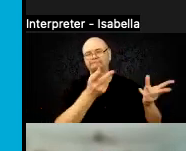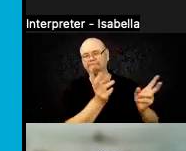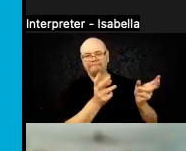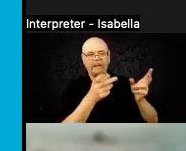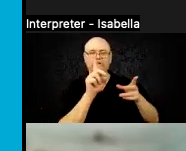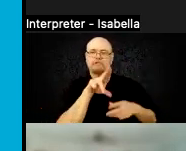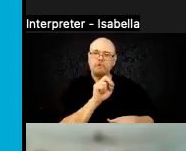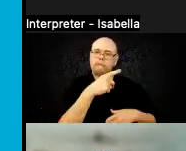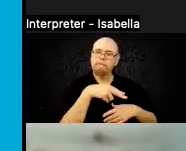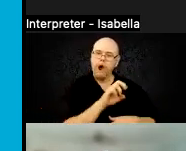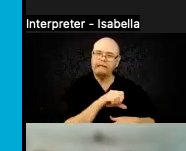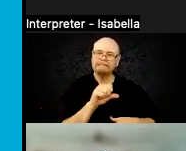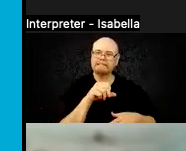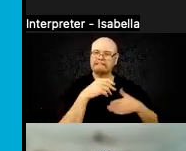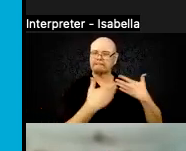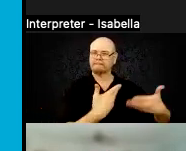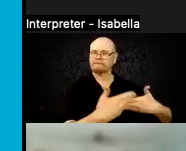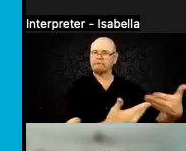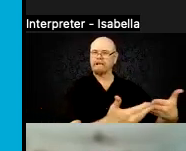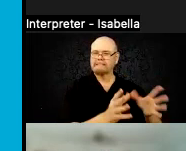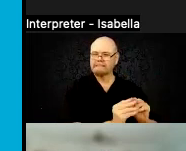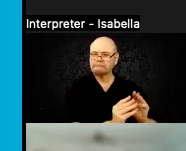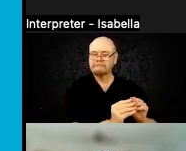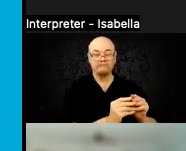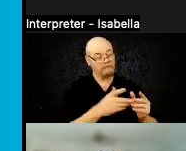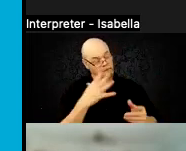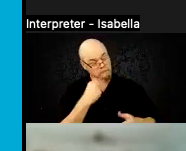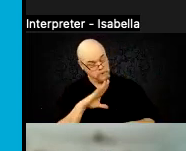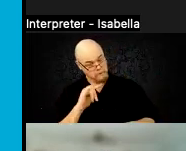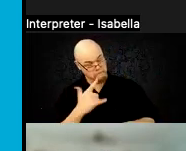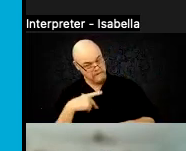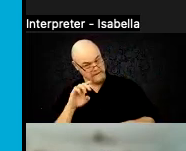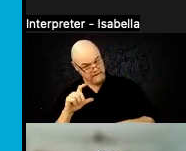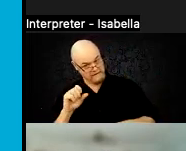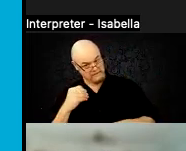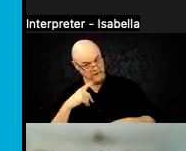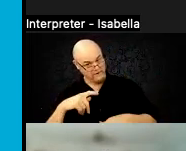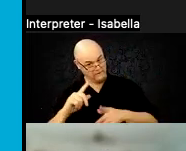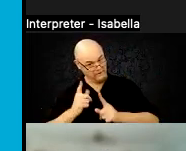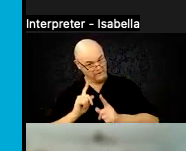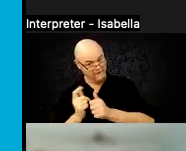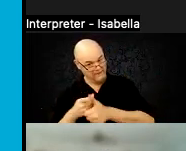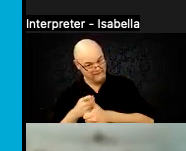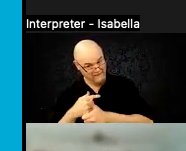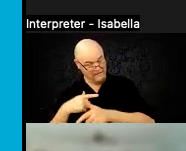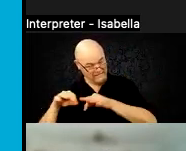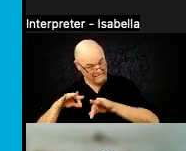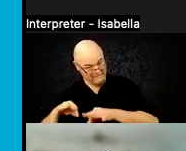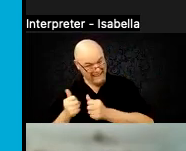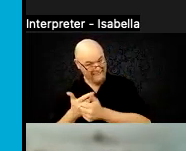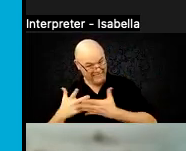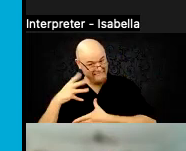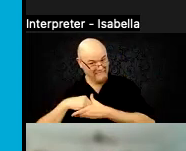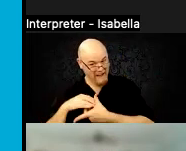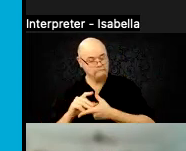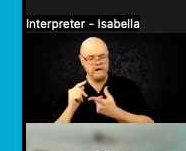pretty big undertaking. So again, if you're thinking about this, we recommend you reach out to us and we can talk you through some of the details of it and what options might be